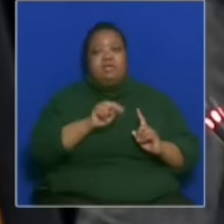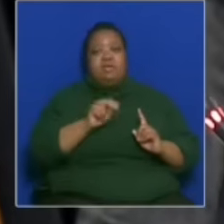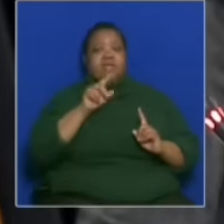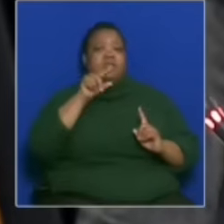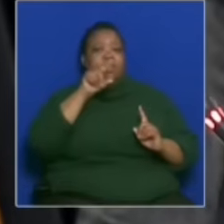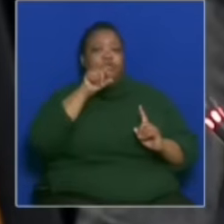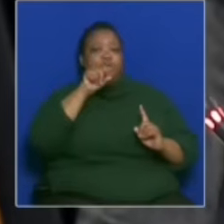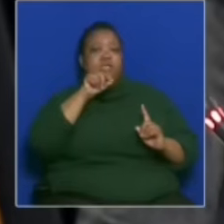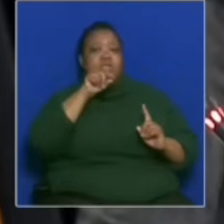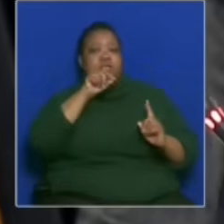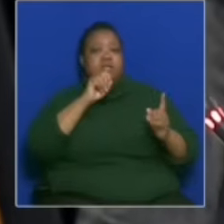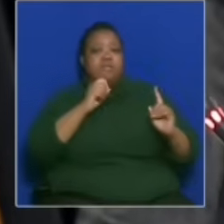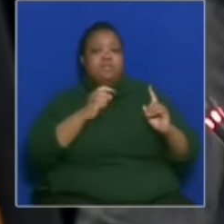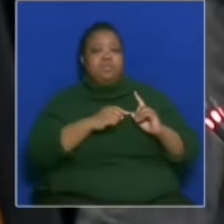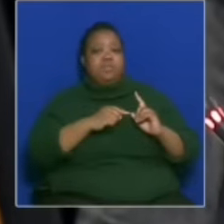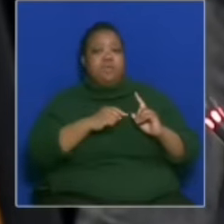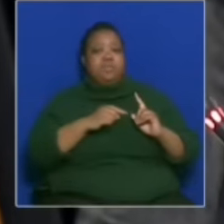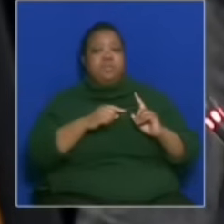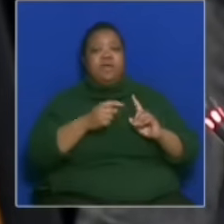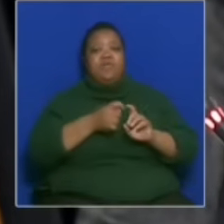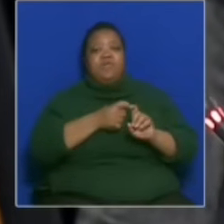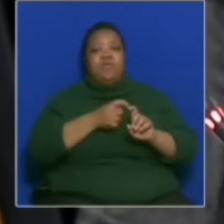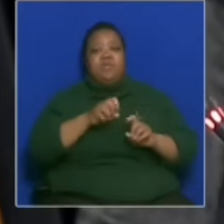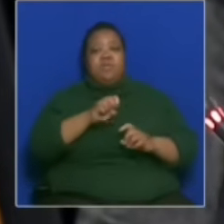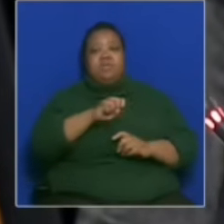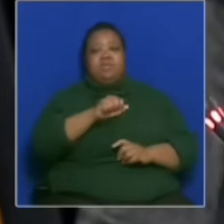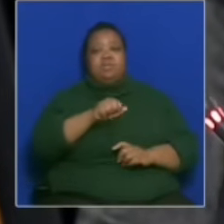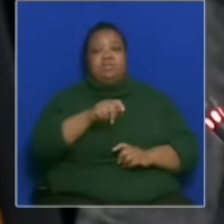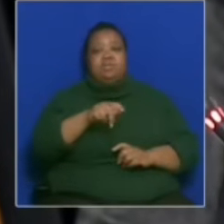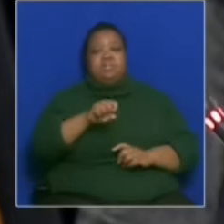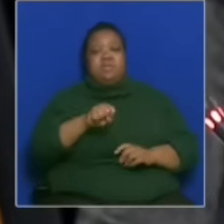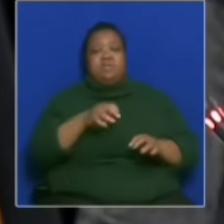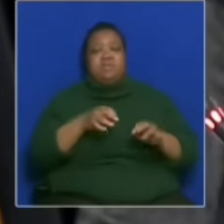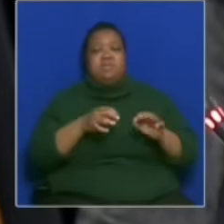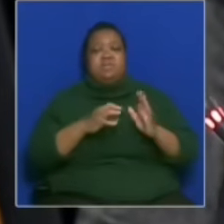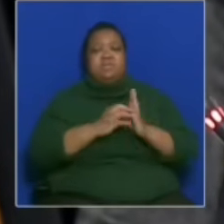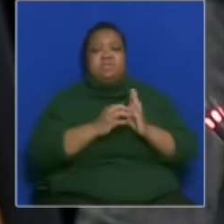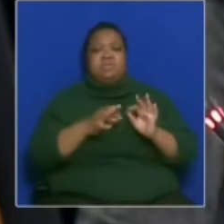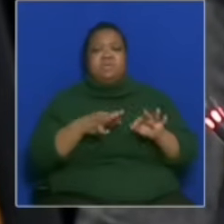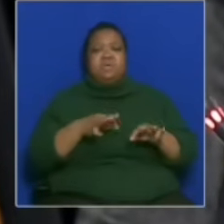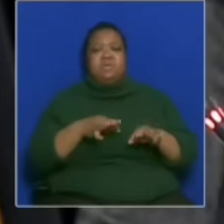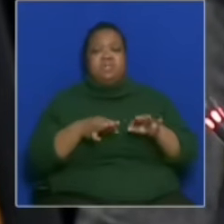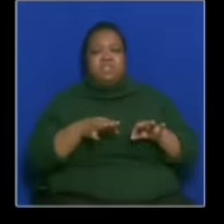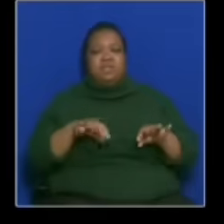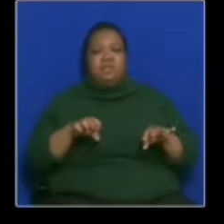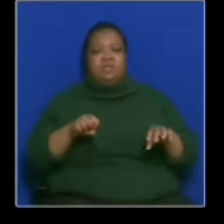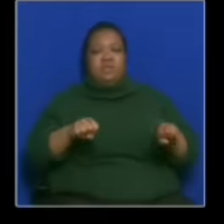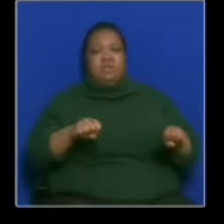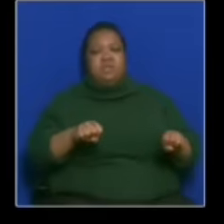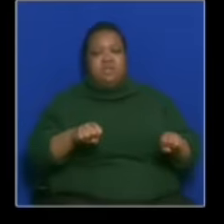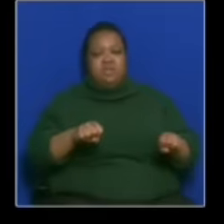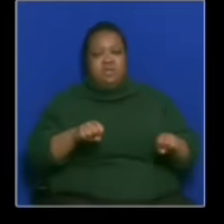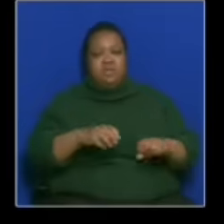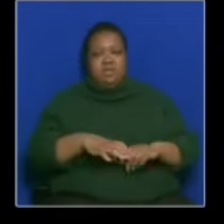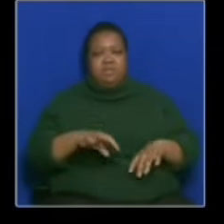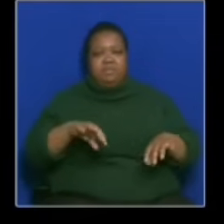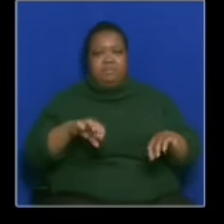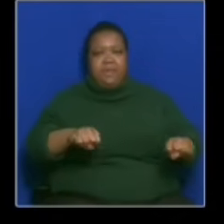issued by SAPS, which describes a raid on Pro-Tobacco.